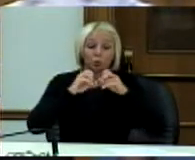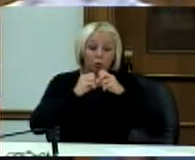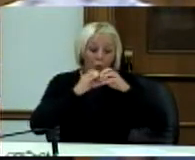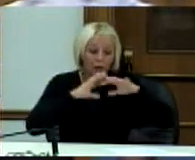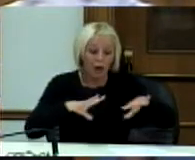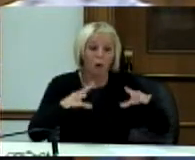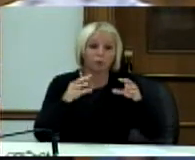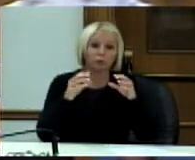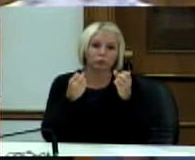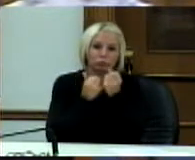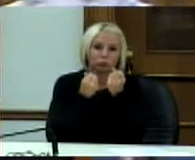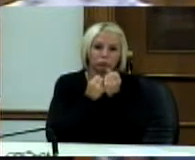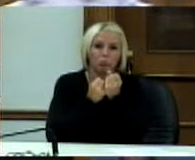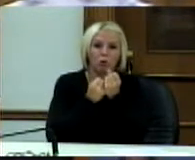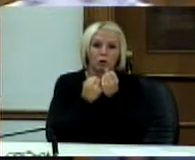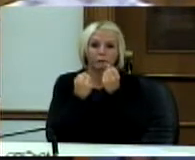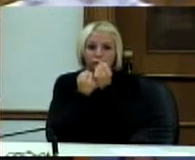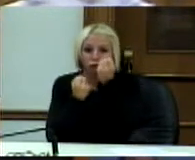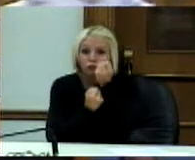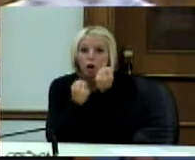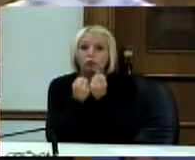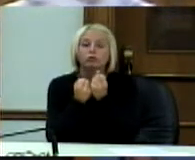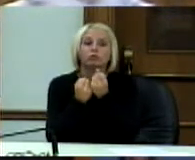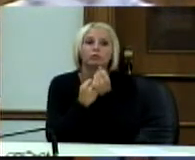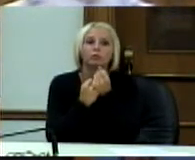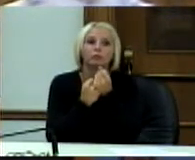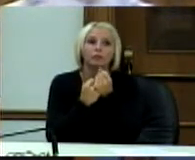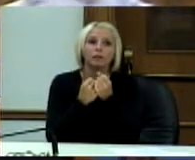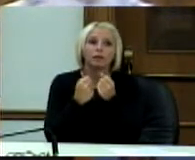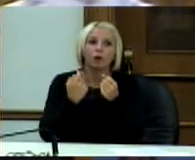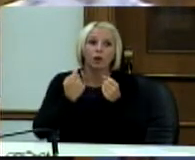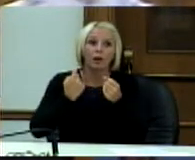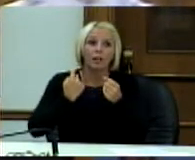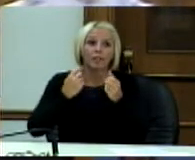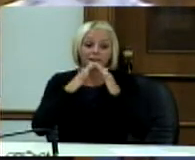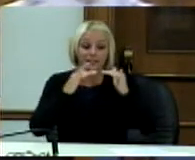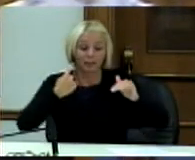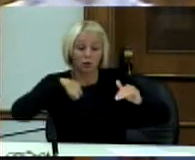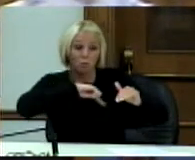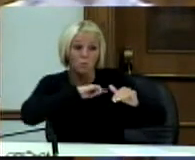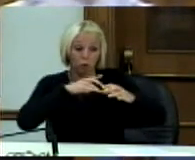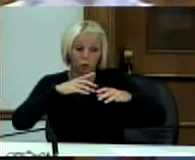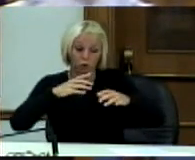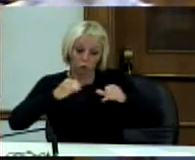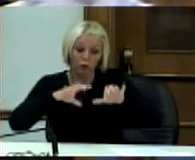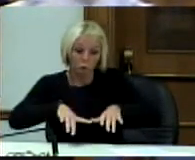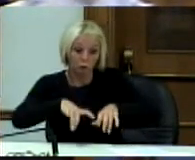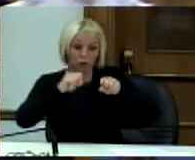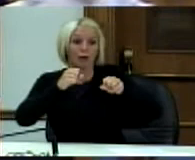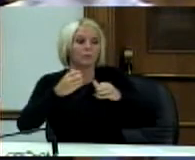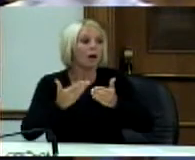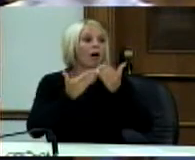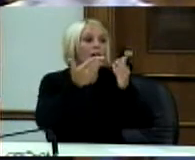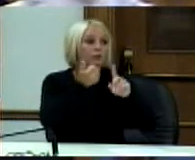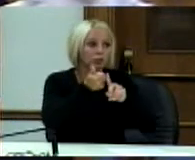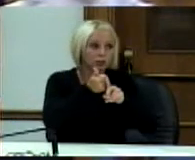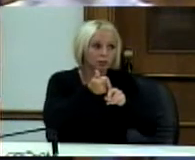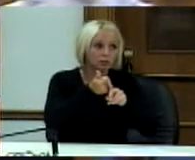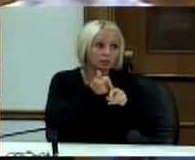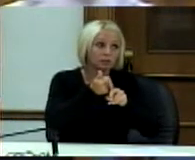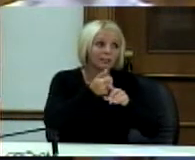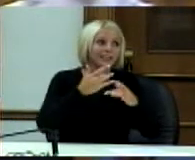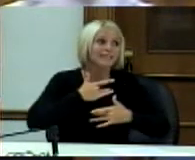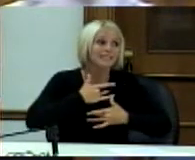supportive structure, which Career Pathways offers, the system that we're trying to adopt offers, they